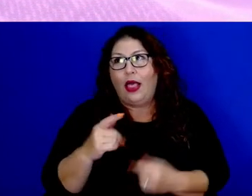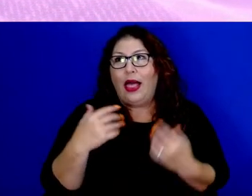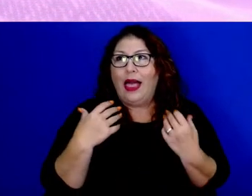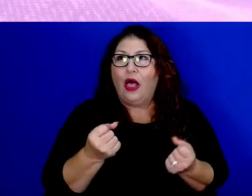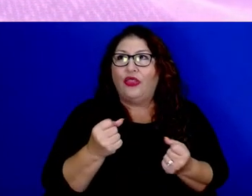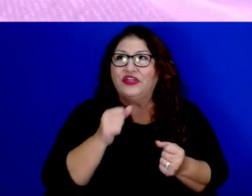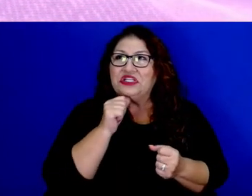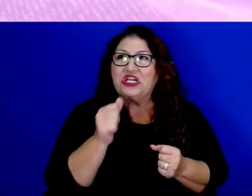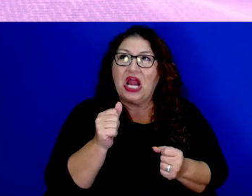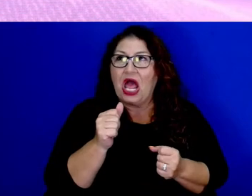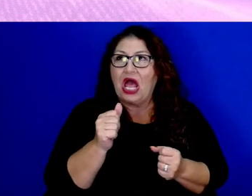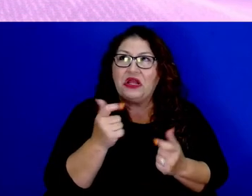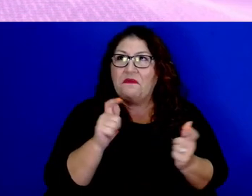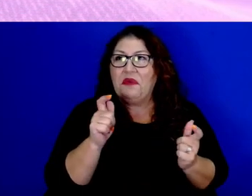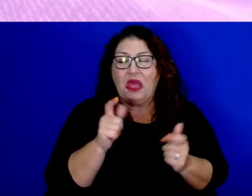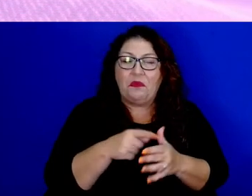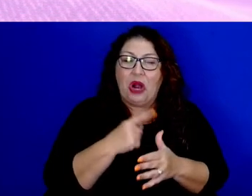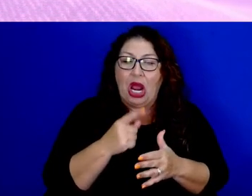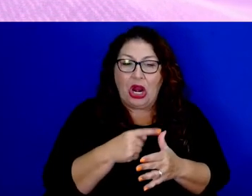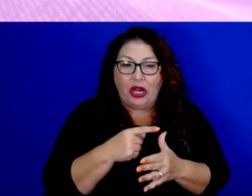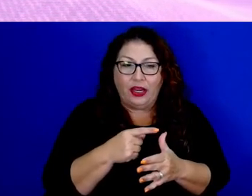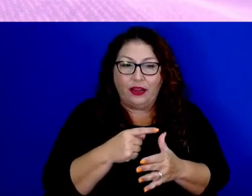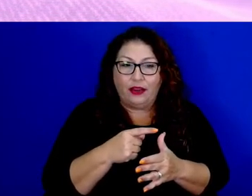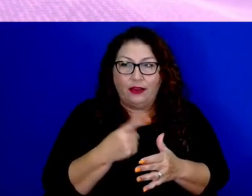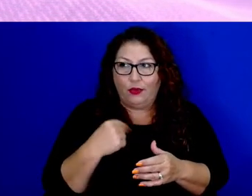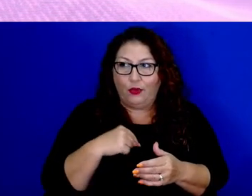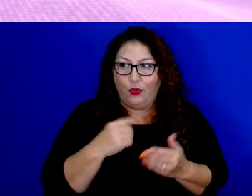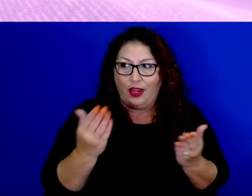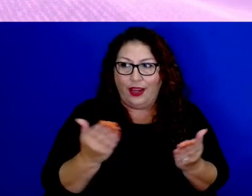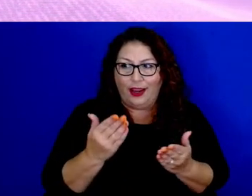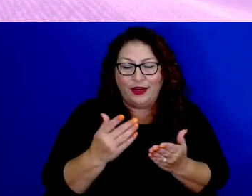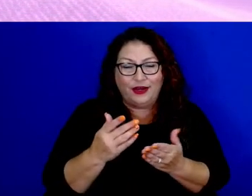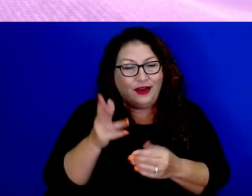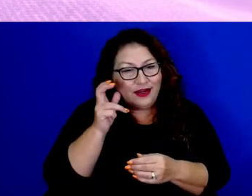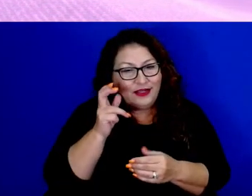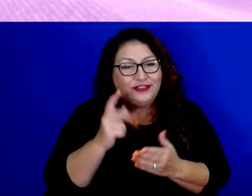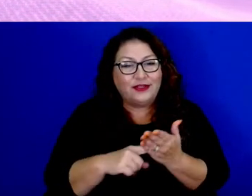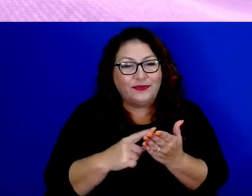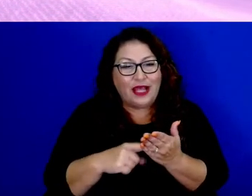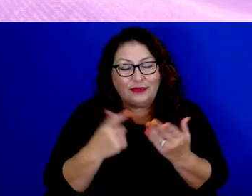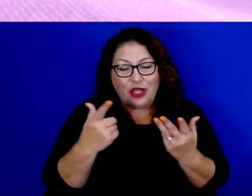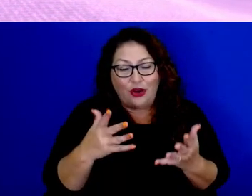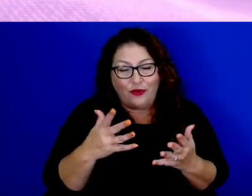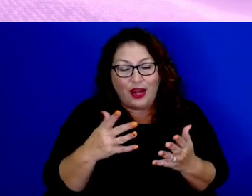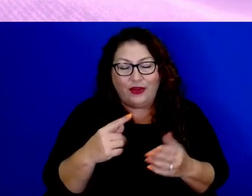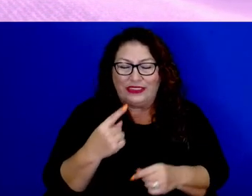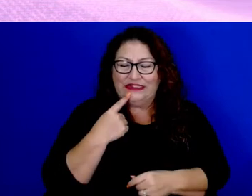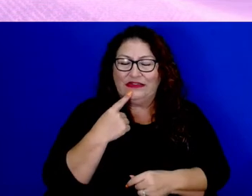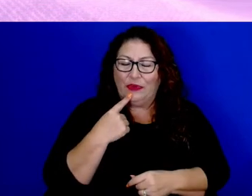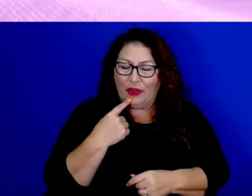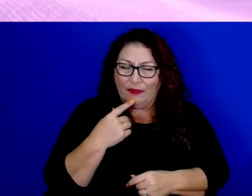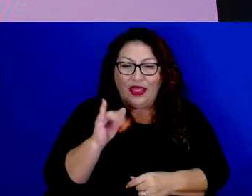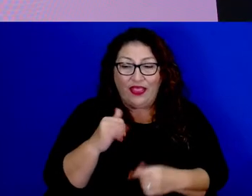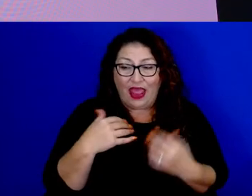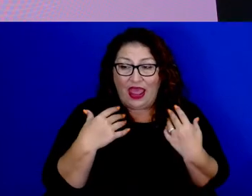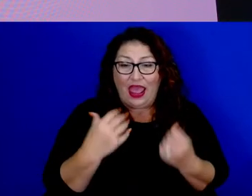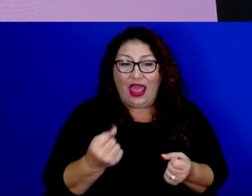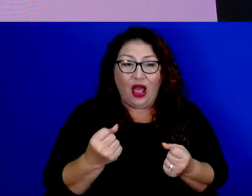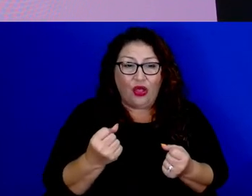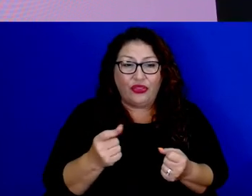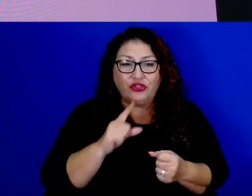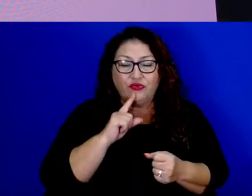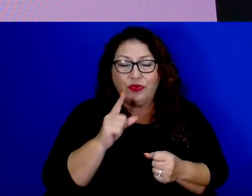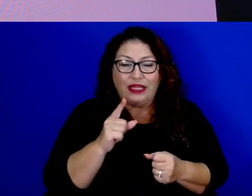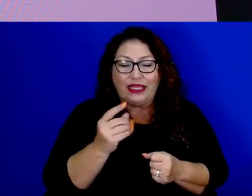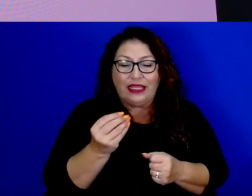priority? We hear sometimes already with disappointment that health has eaten up so many resources because